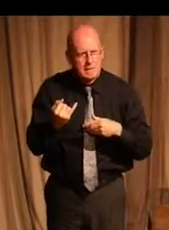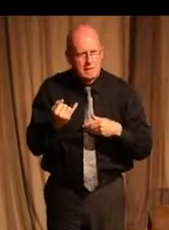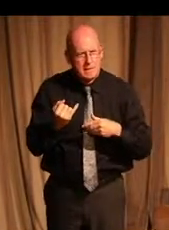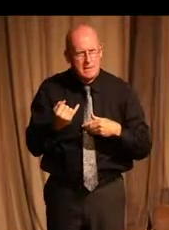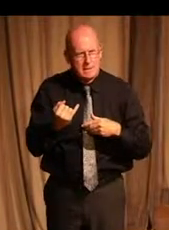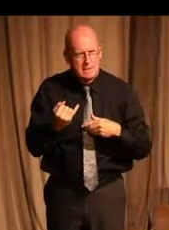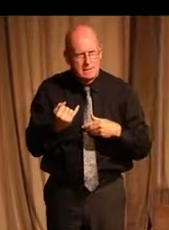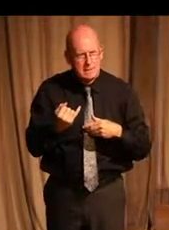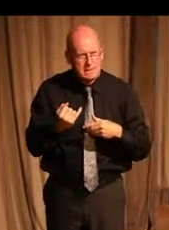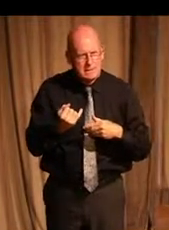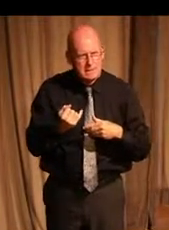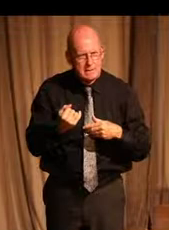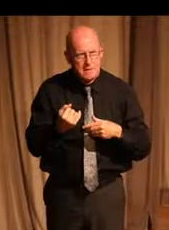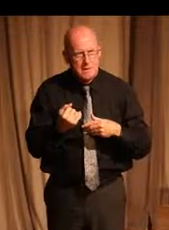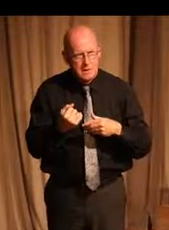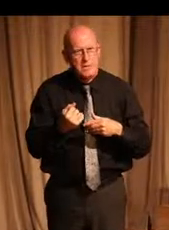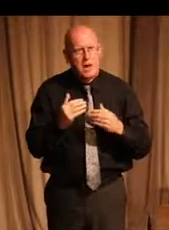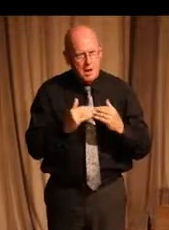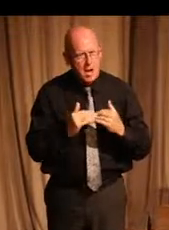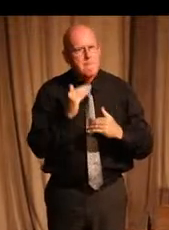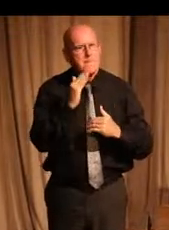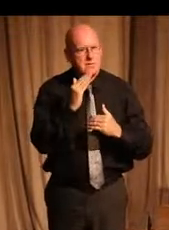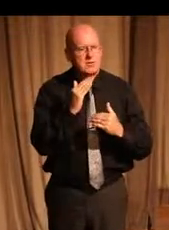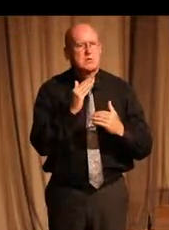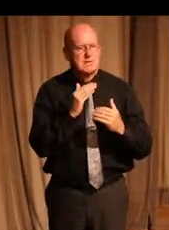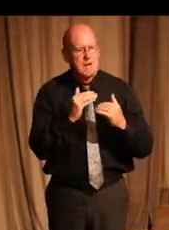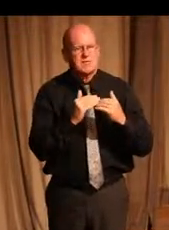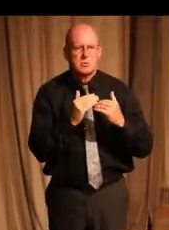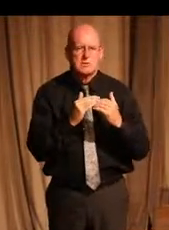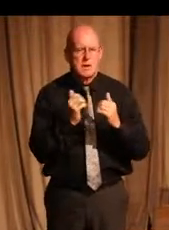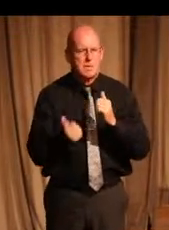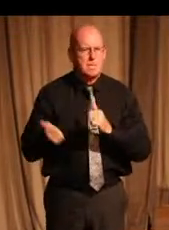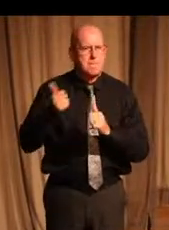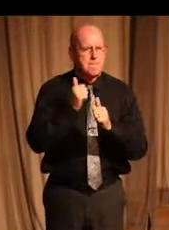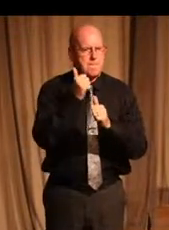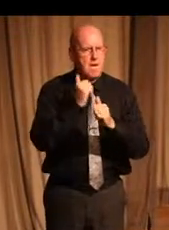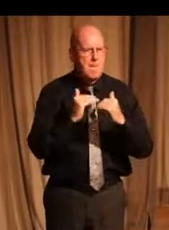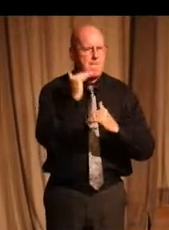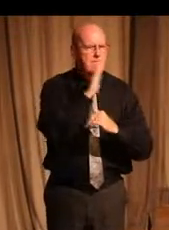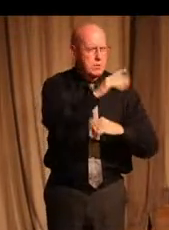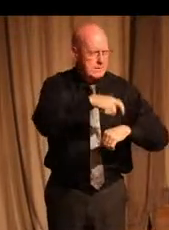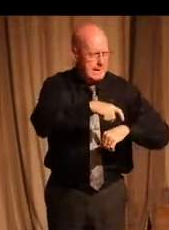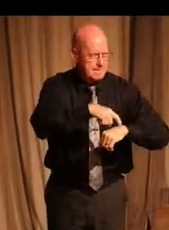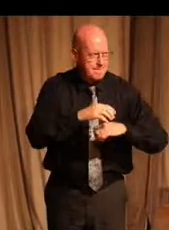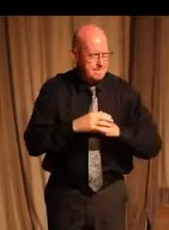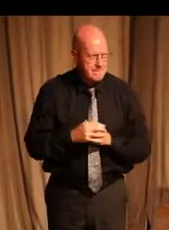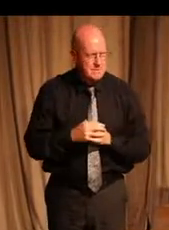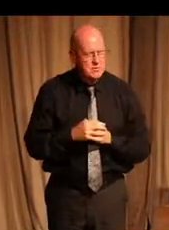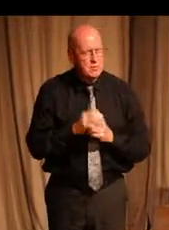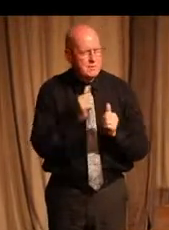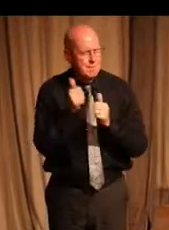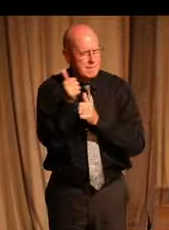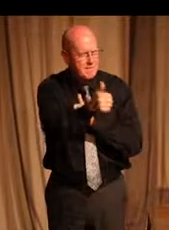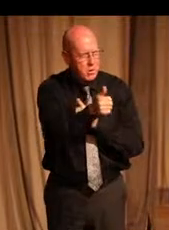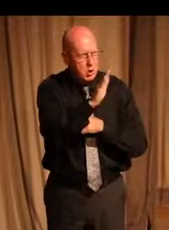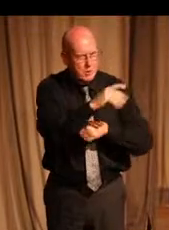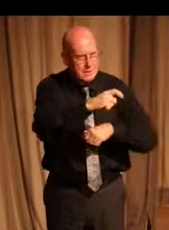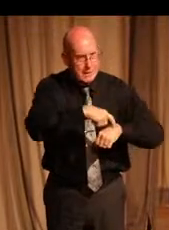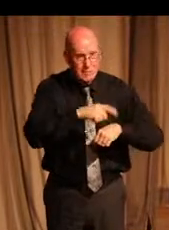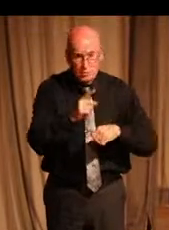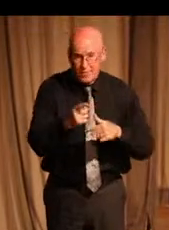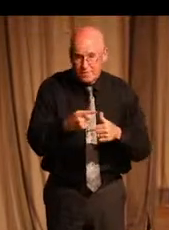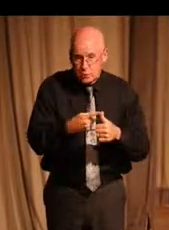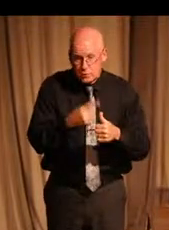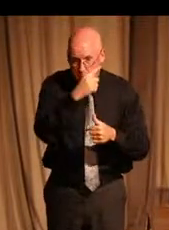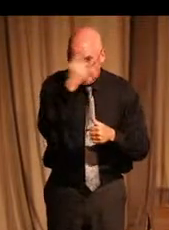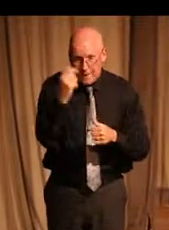time. Now you may see a lot of great black filmmakers, but she was the first one, and